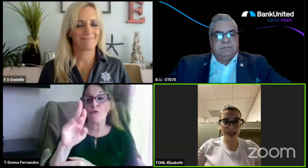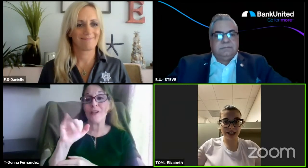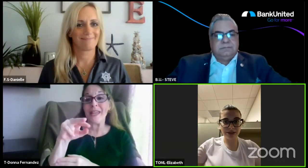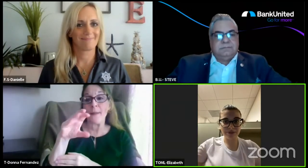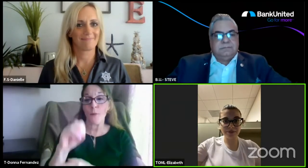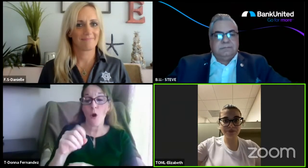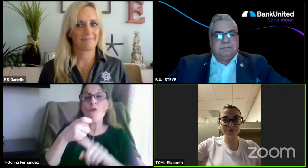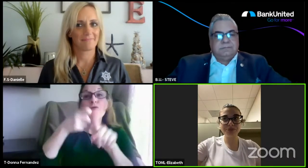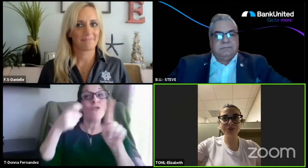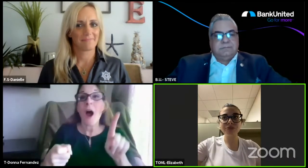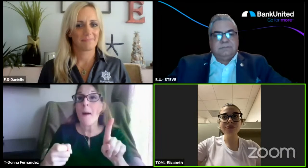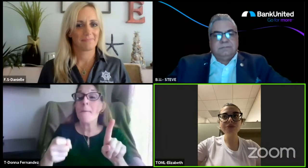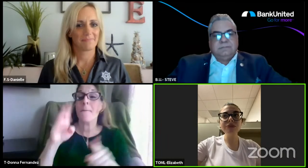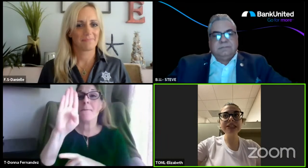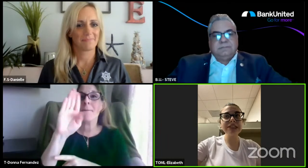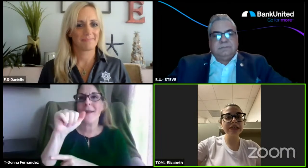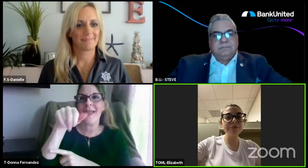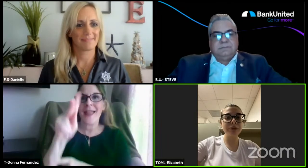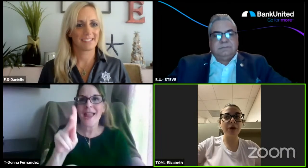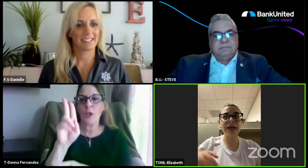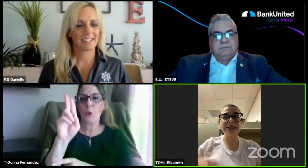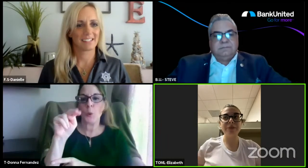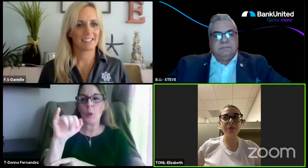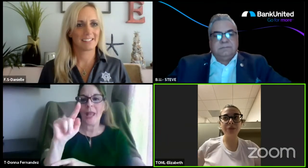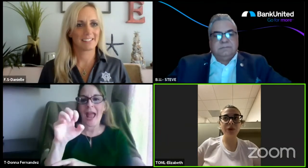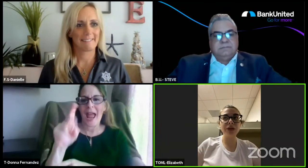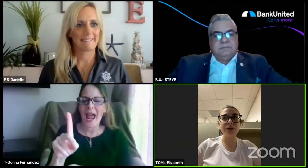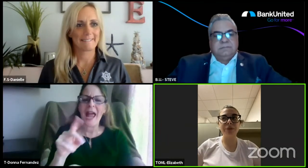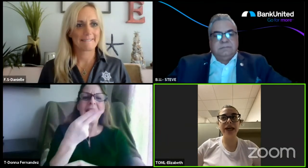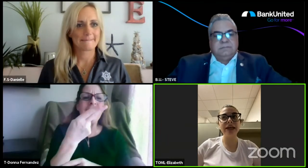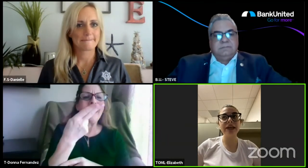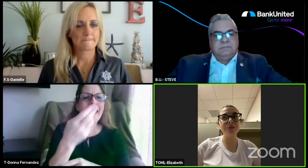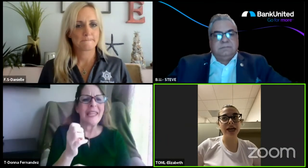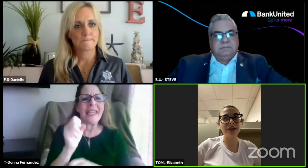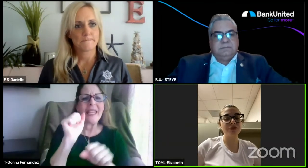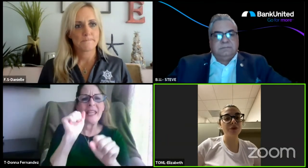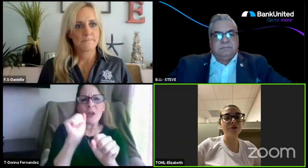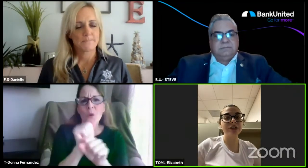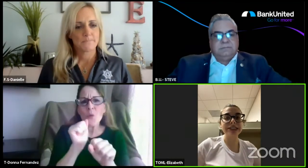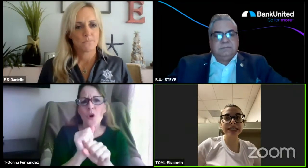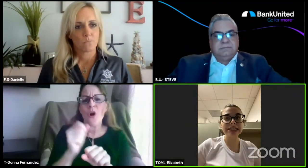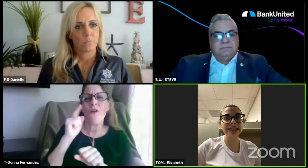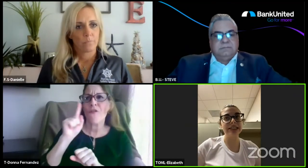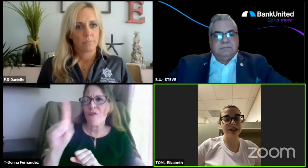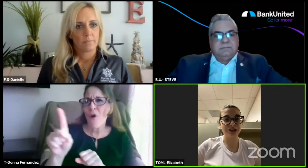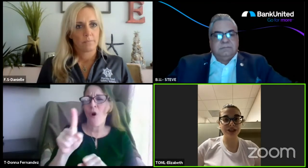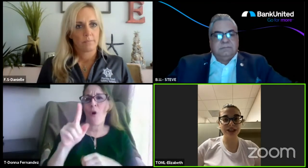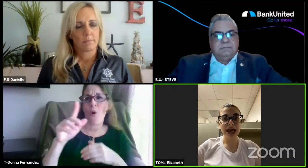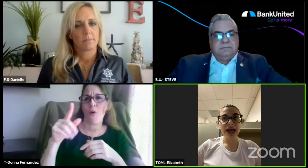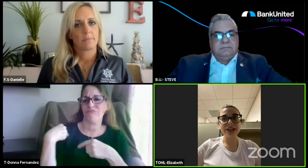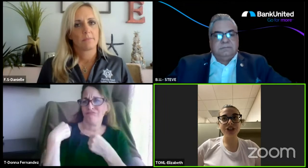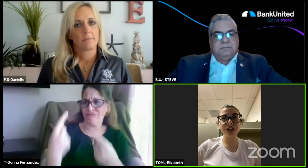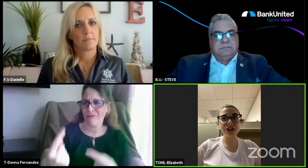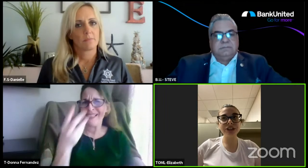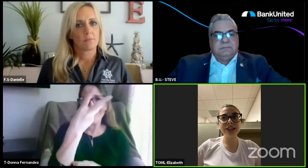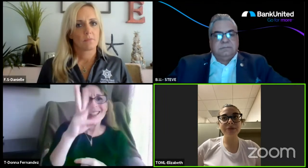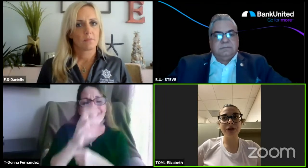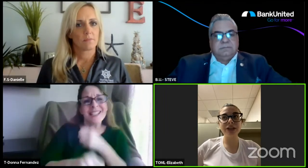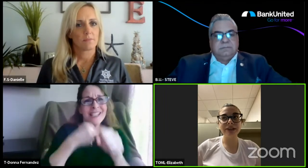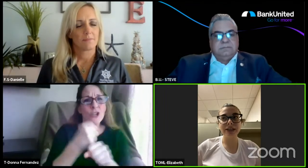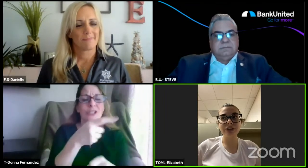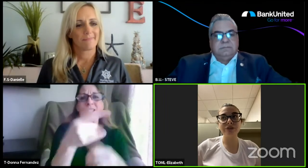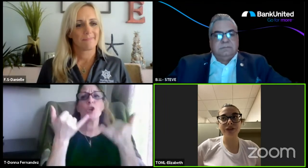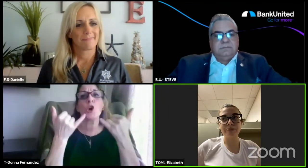Bank United. Steve Bremo has been employed with Bank United for over 16 years and is currently